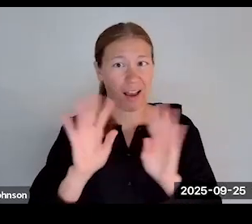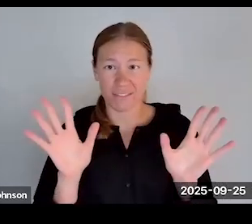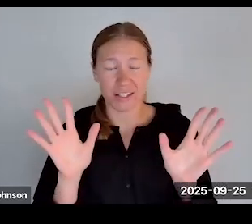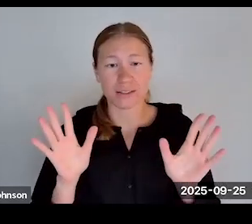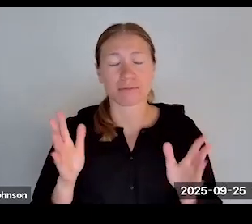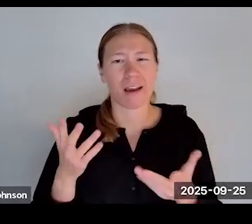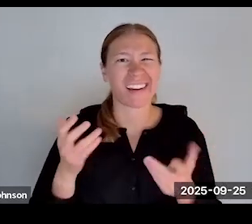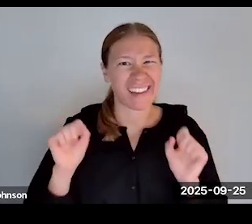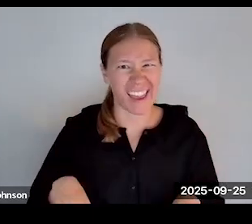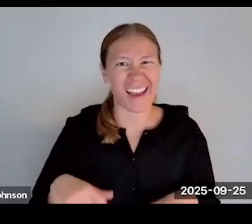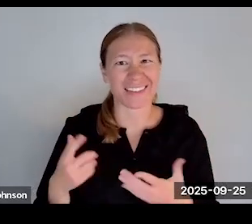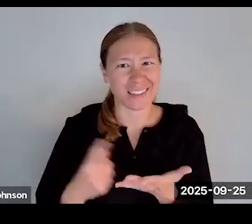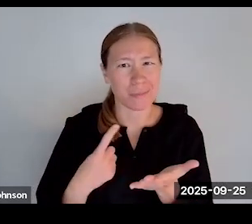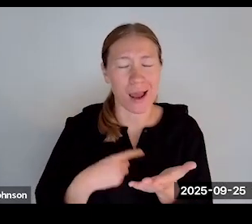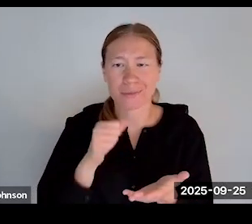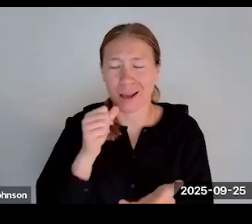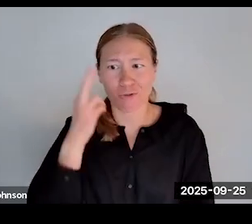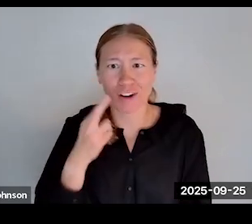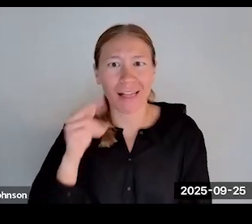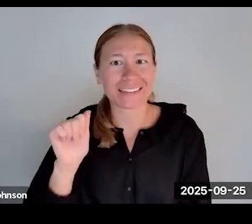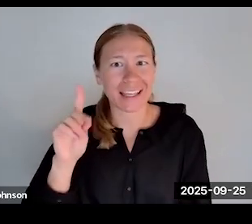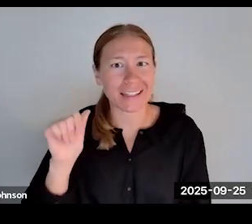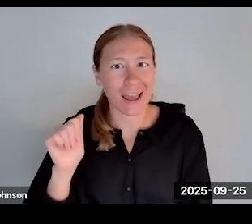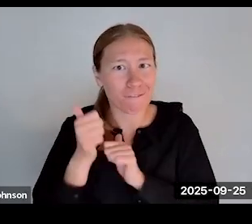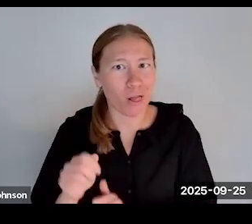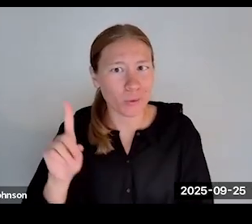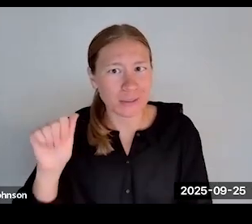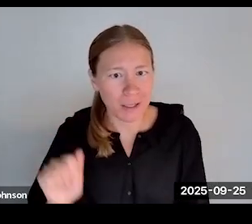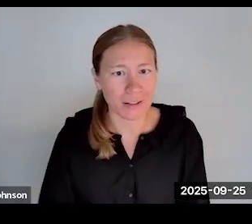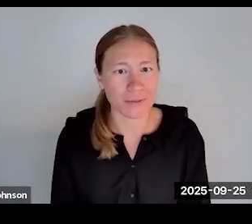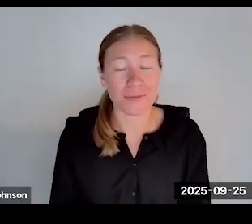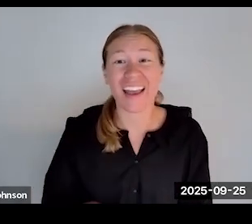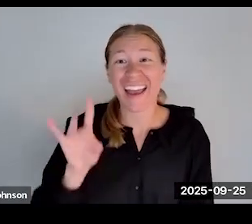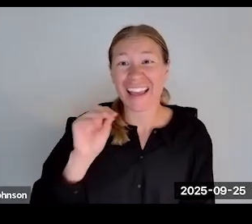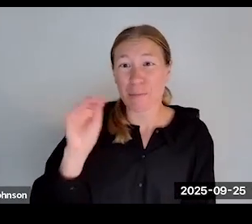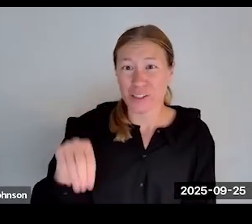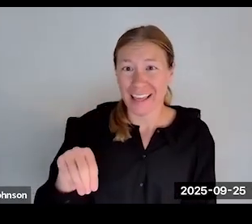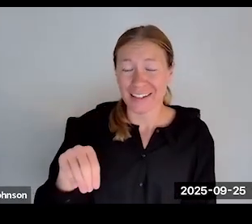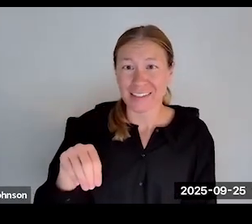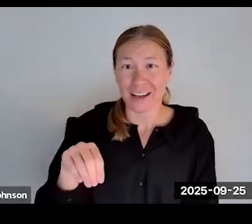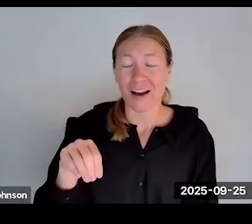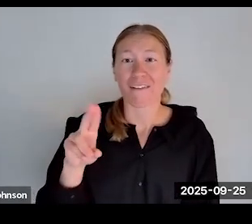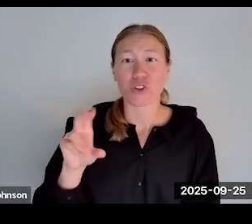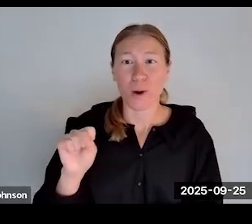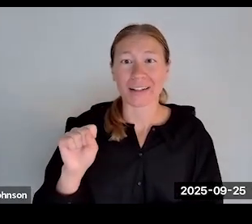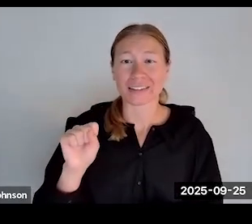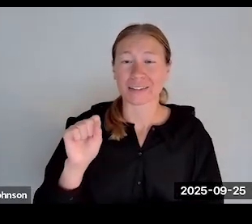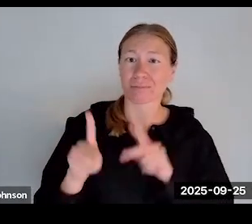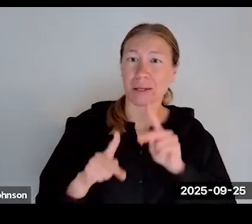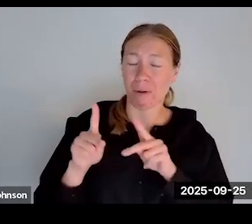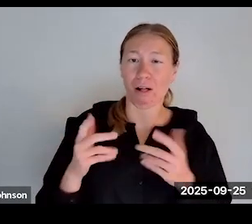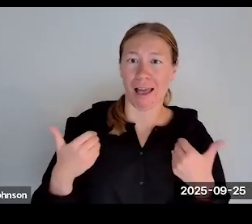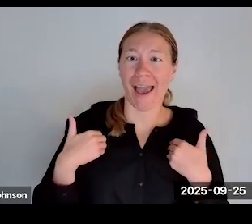and disability. However, an estimated 8% of the US population has an autoimmune condition.